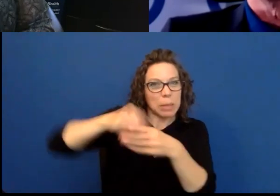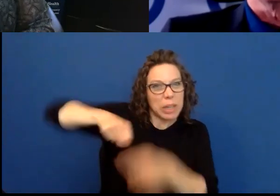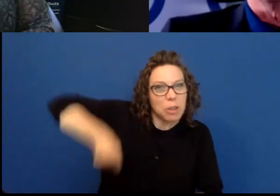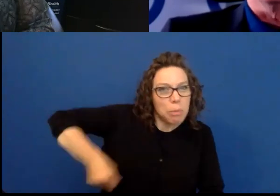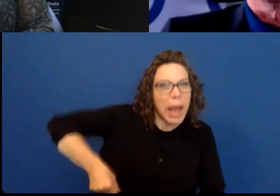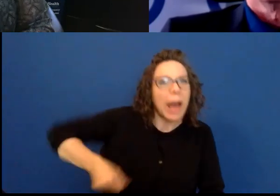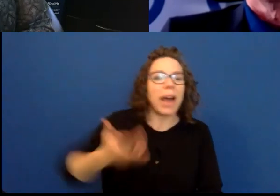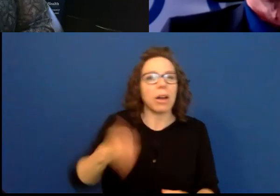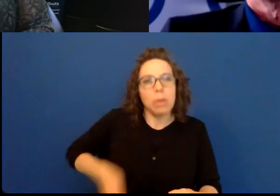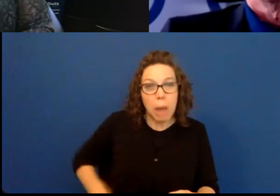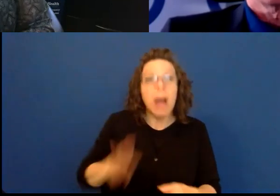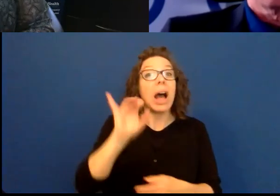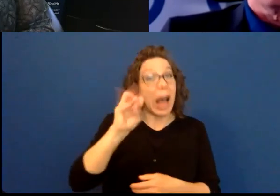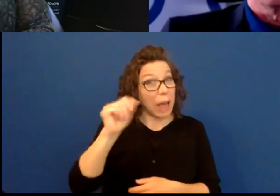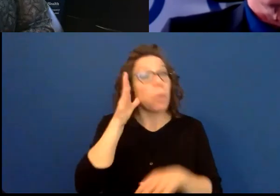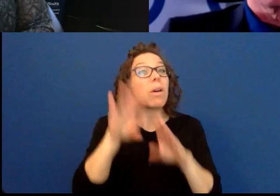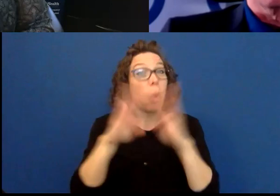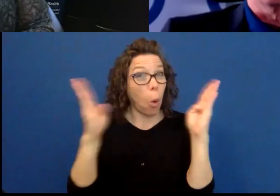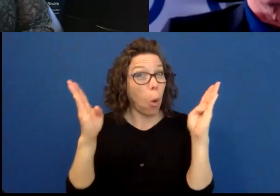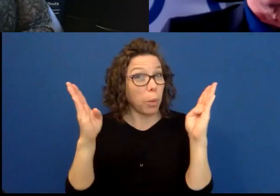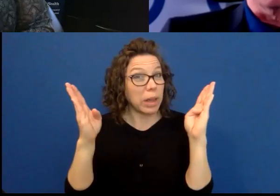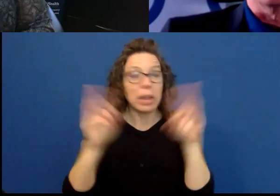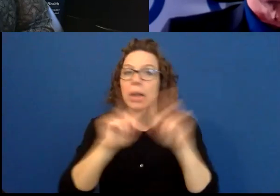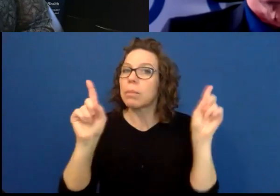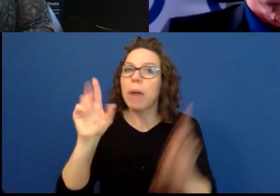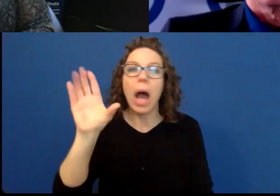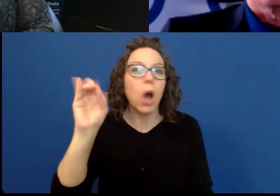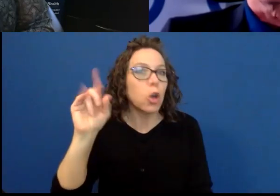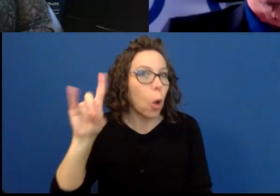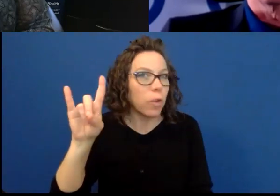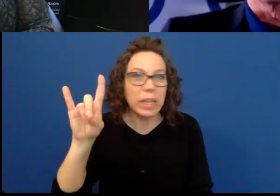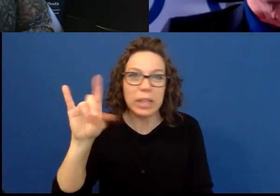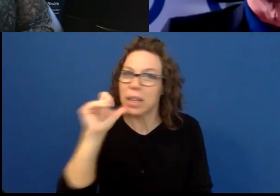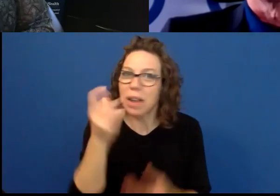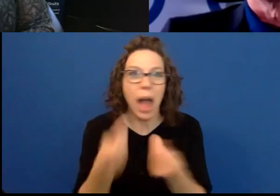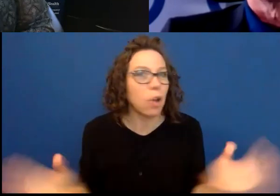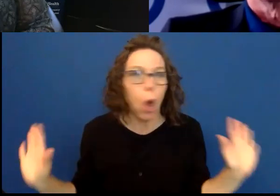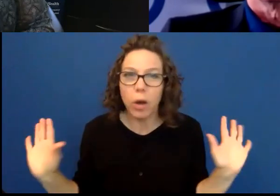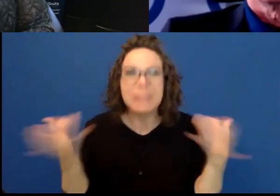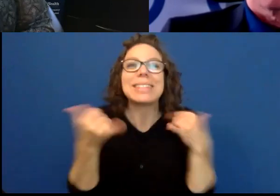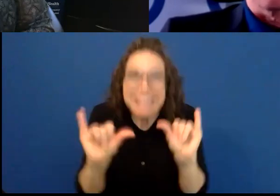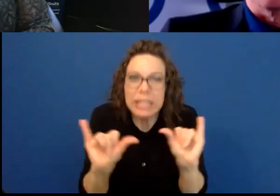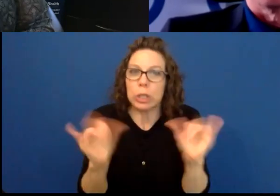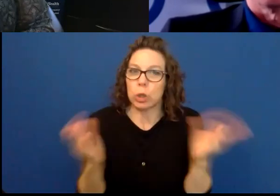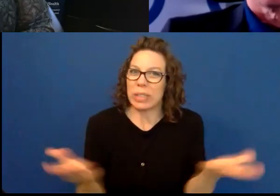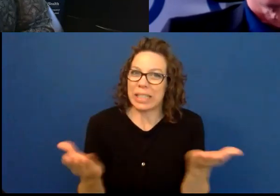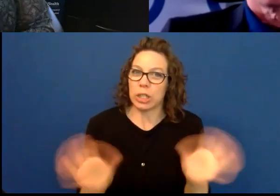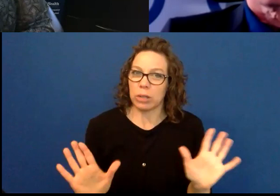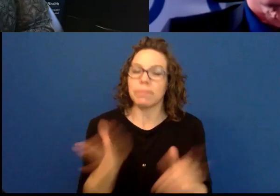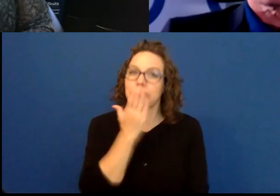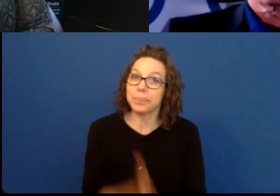is reopening, but COVID has not left the state. Act accordingly. Thank you.